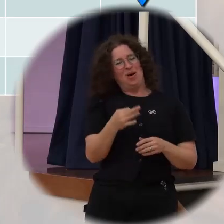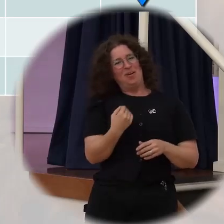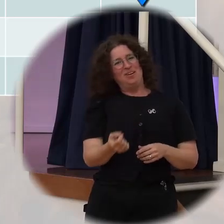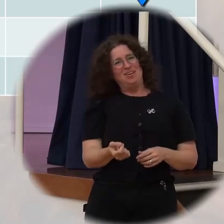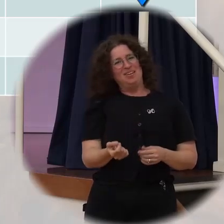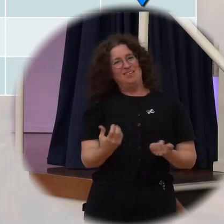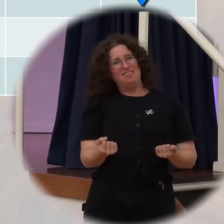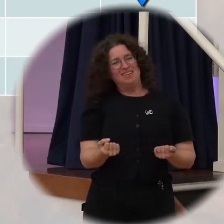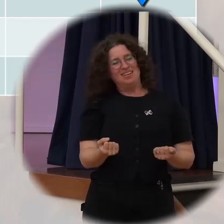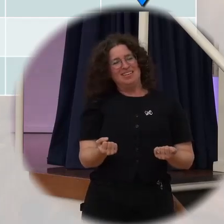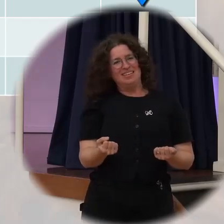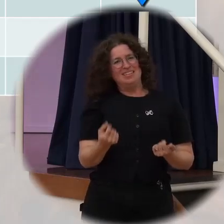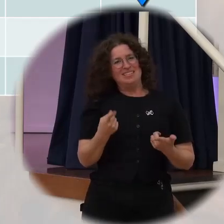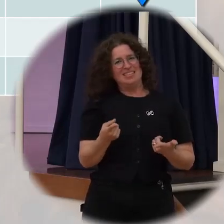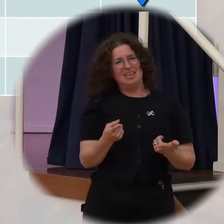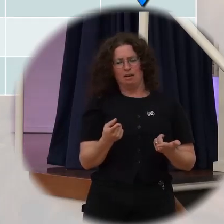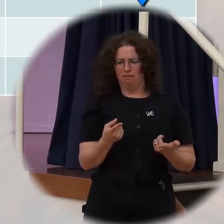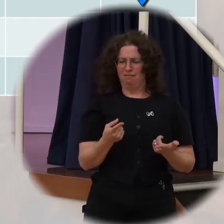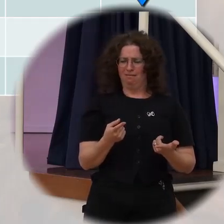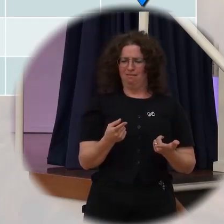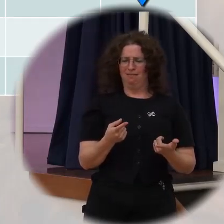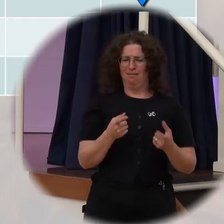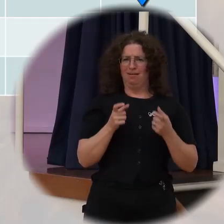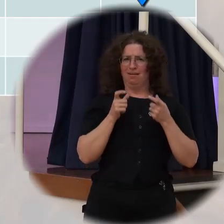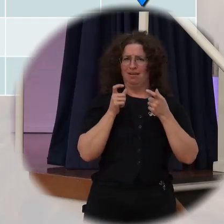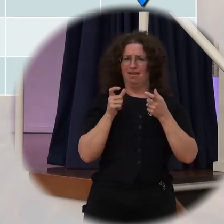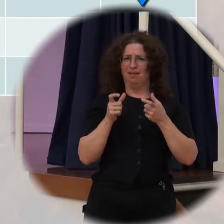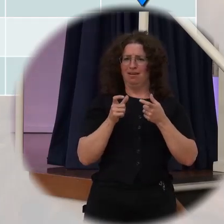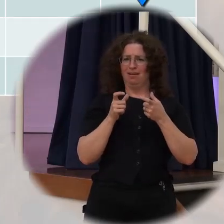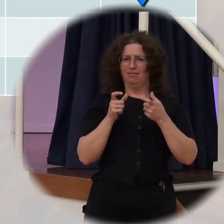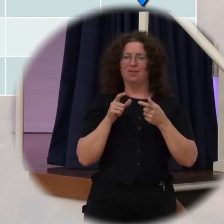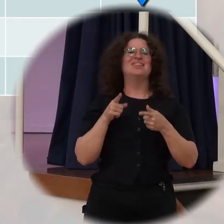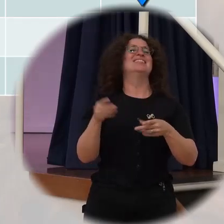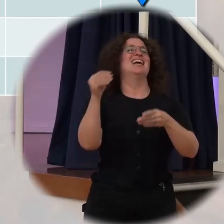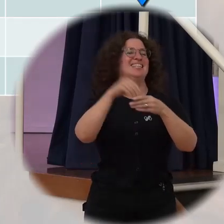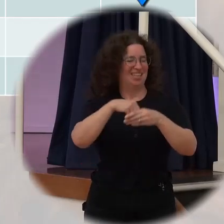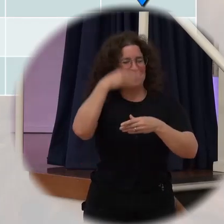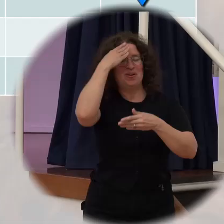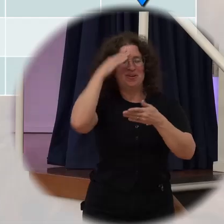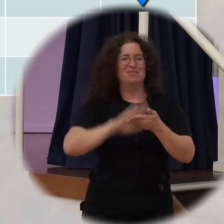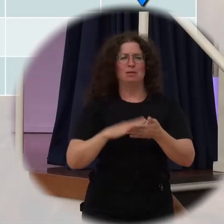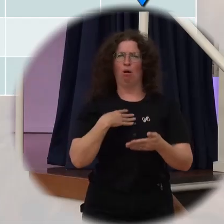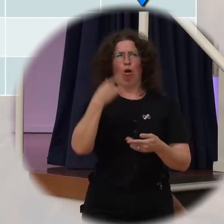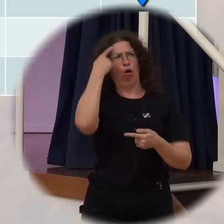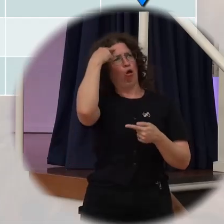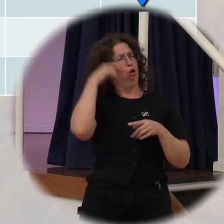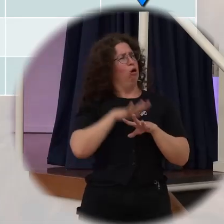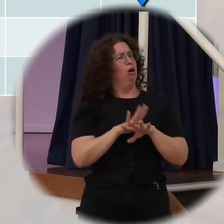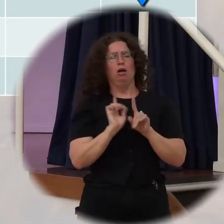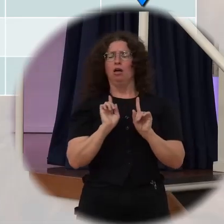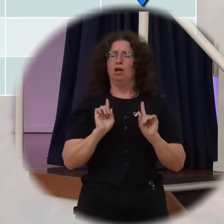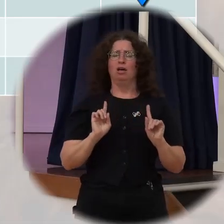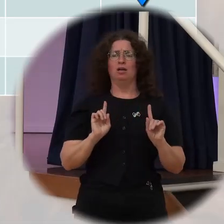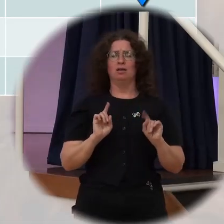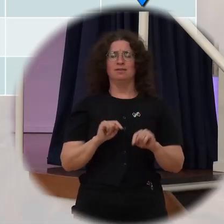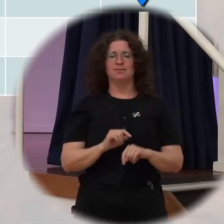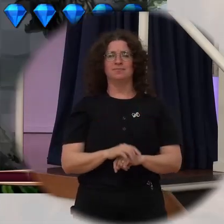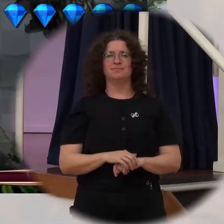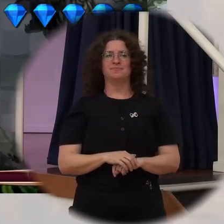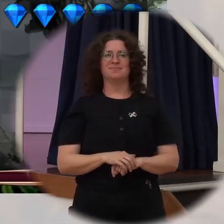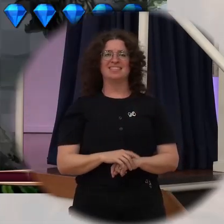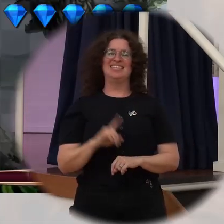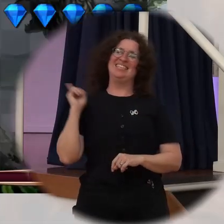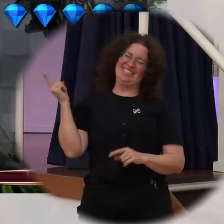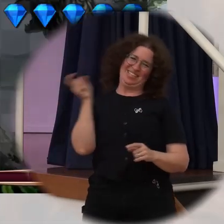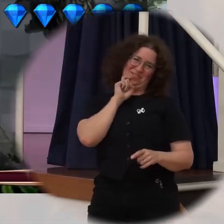has been made so crafted so carefully that just adds to the experience and confuses people even more. This slide says